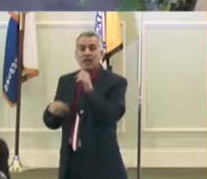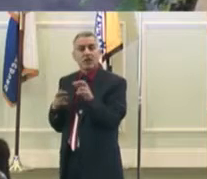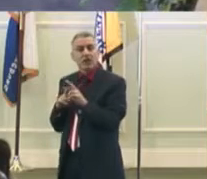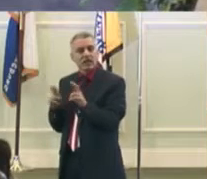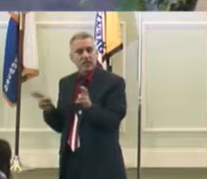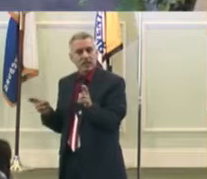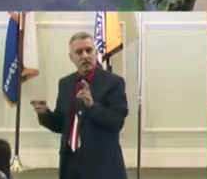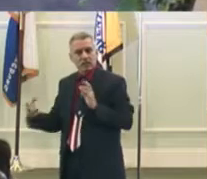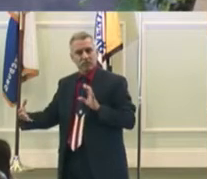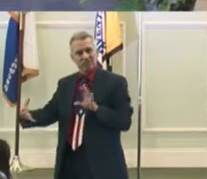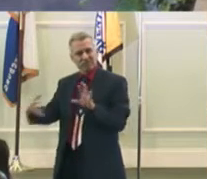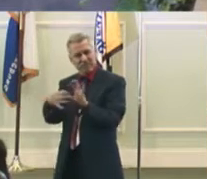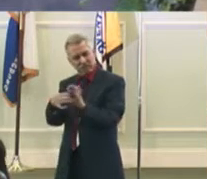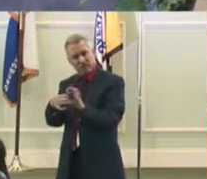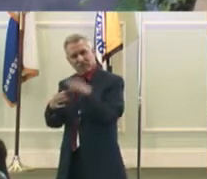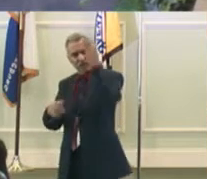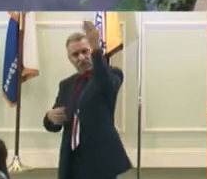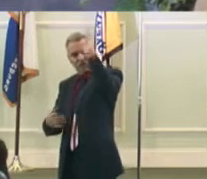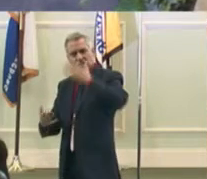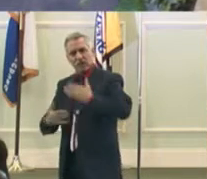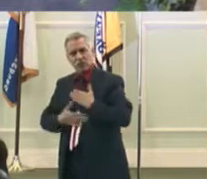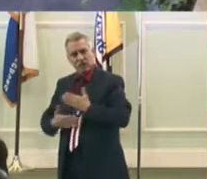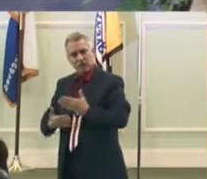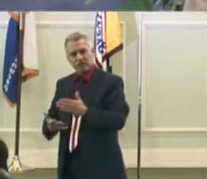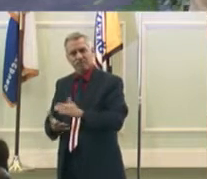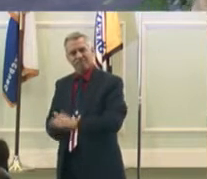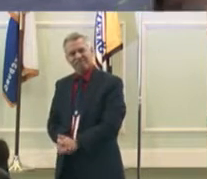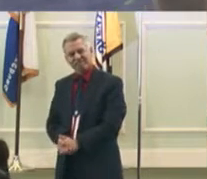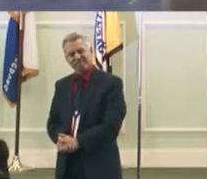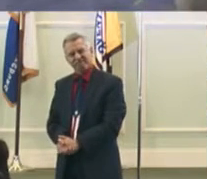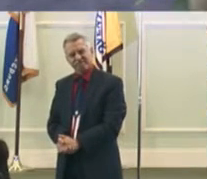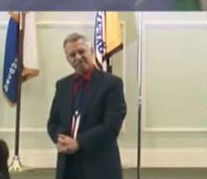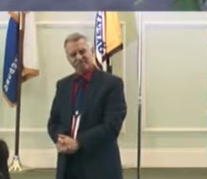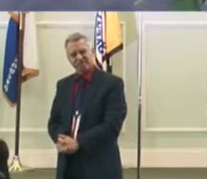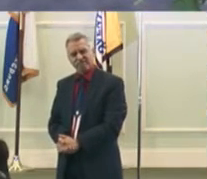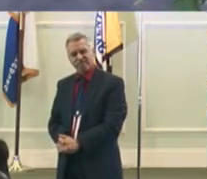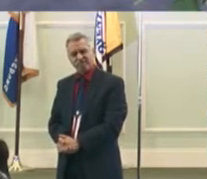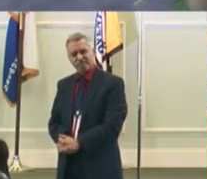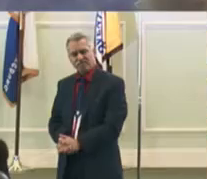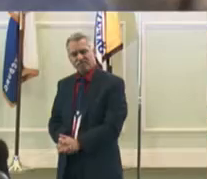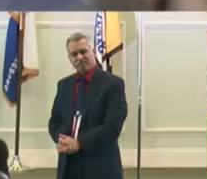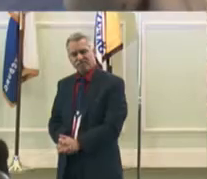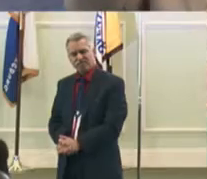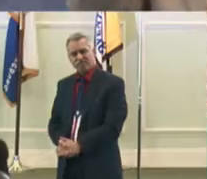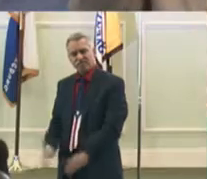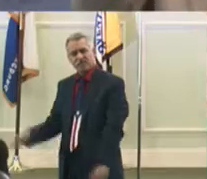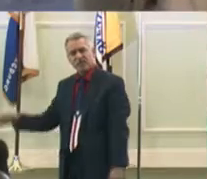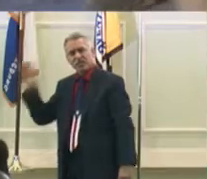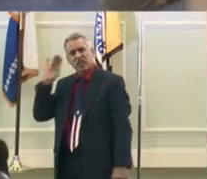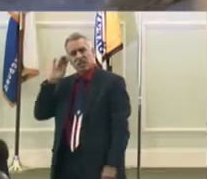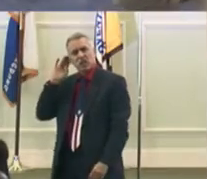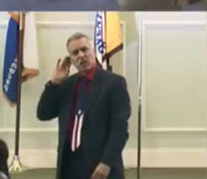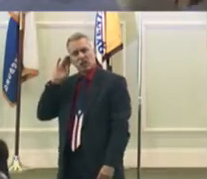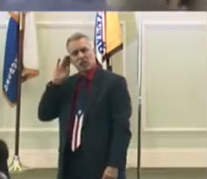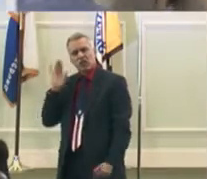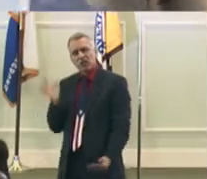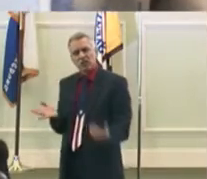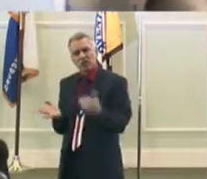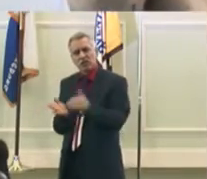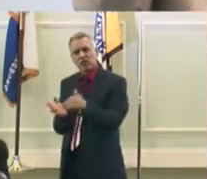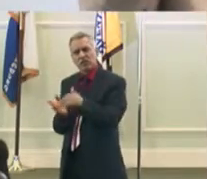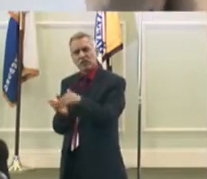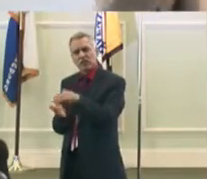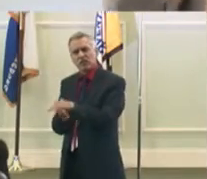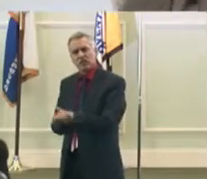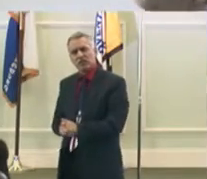I think that's okay. It's hard in the application. You know, I heard this as a Christian coming in. I'm still not quite sure I get it,